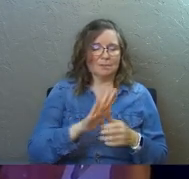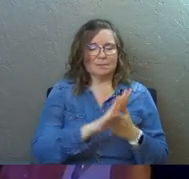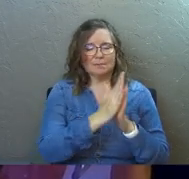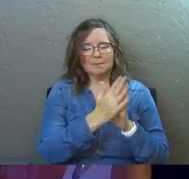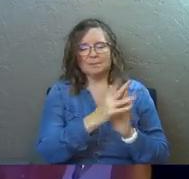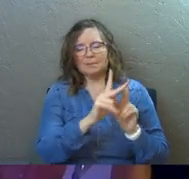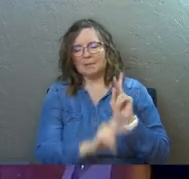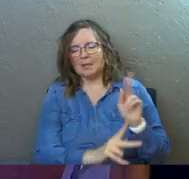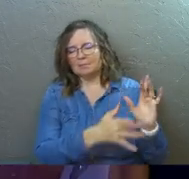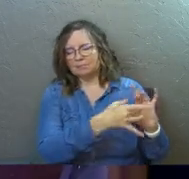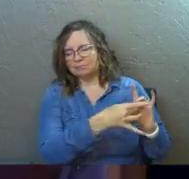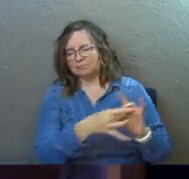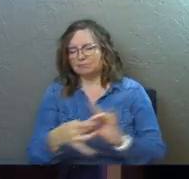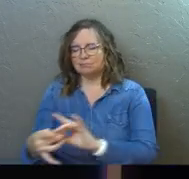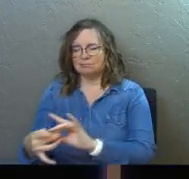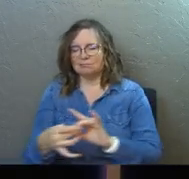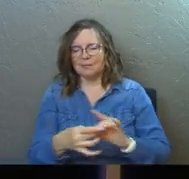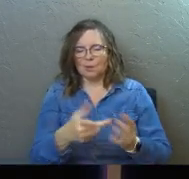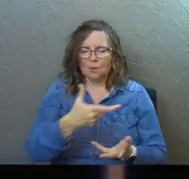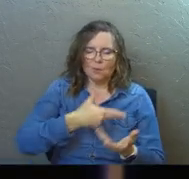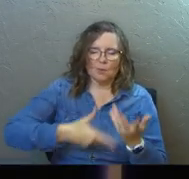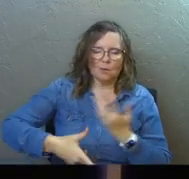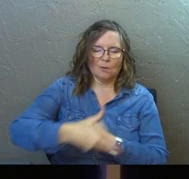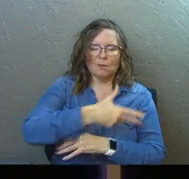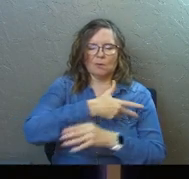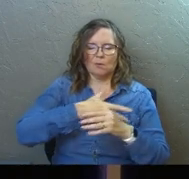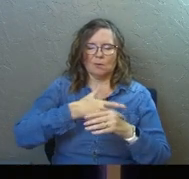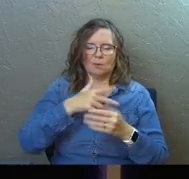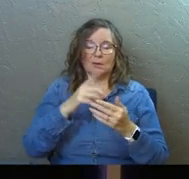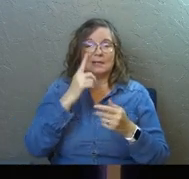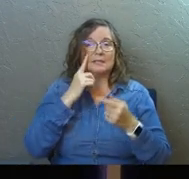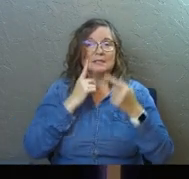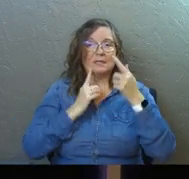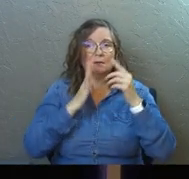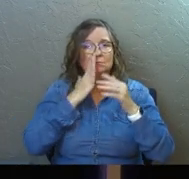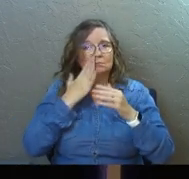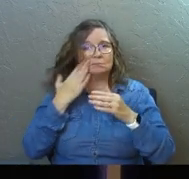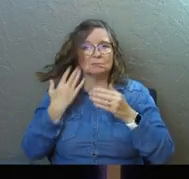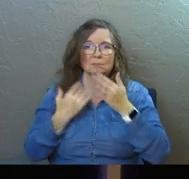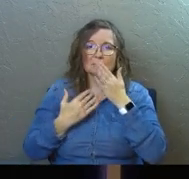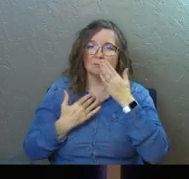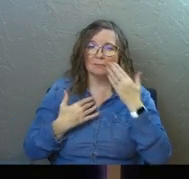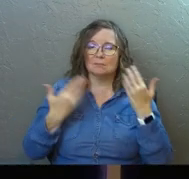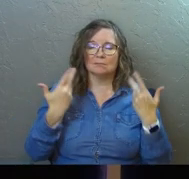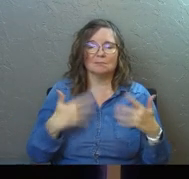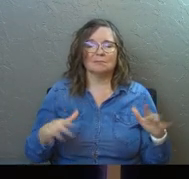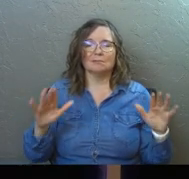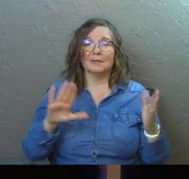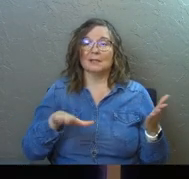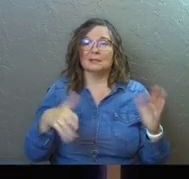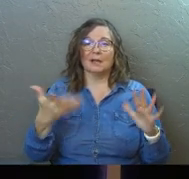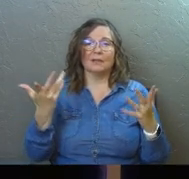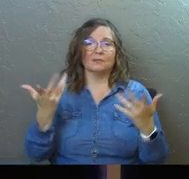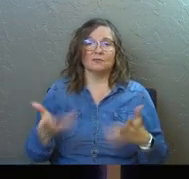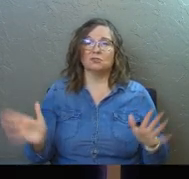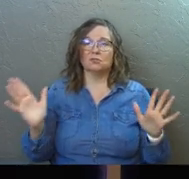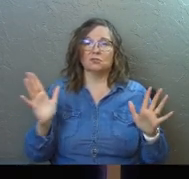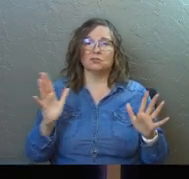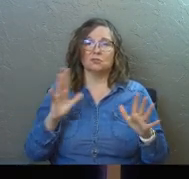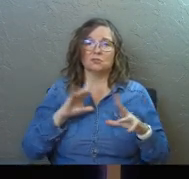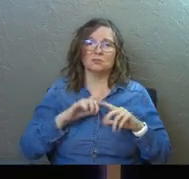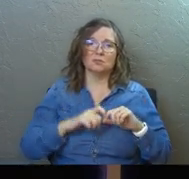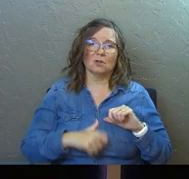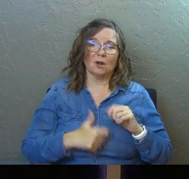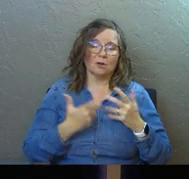his people and God himself will be with them. Verse 4, he will wipe every tear from their eyes and there will be no more death or sorrow or crying